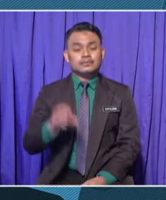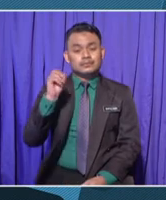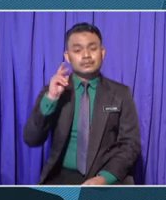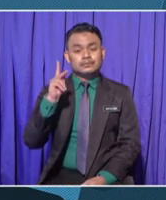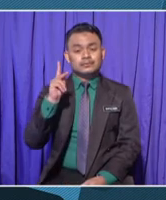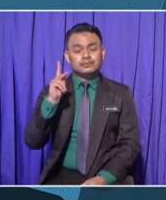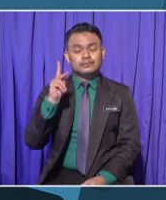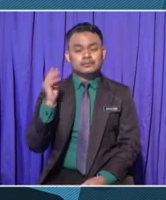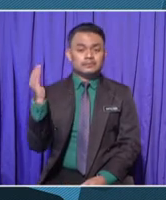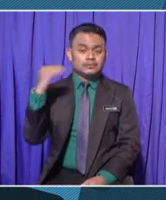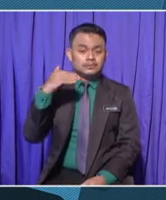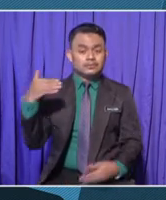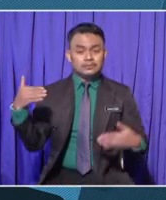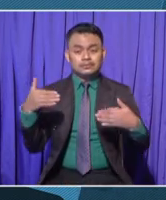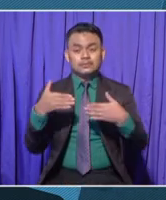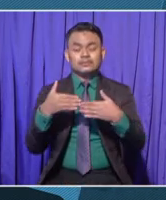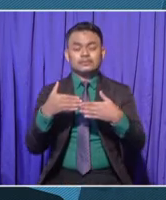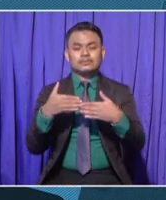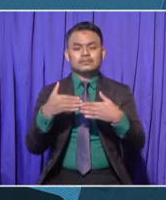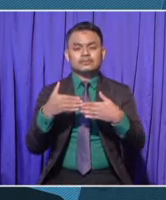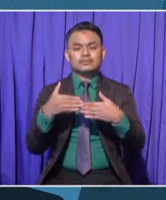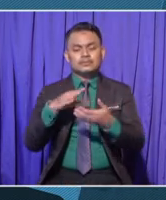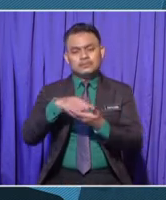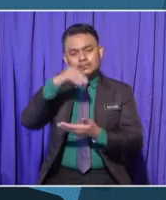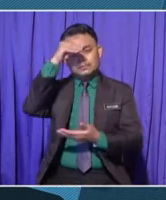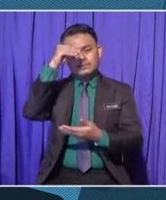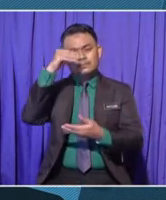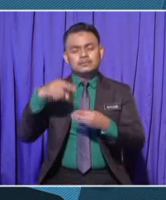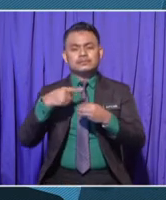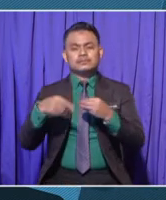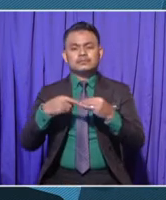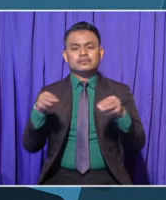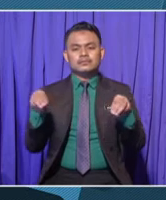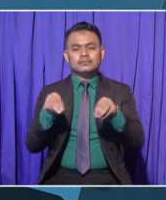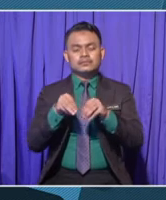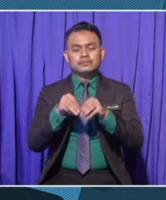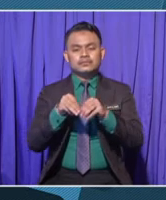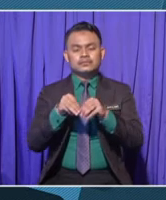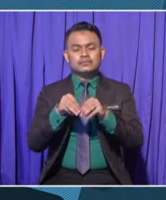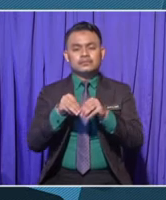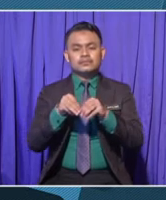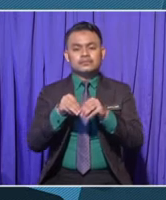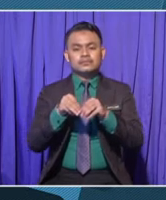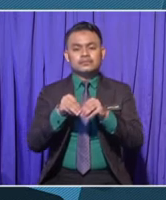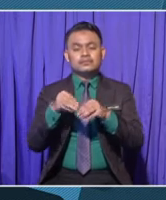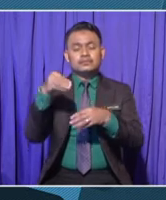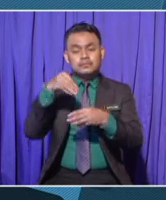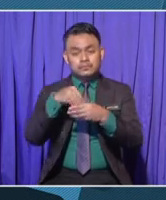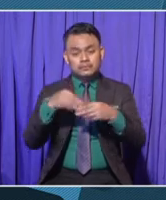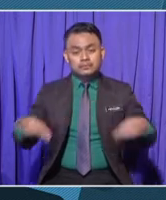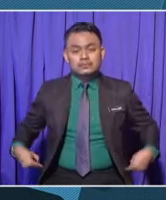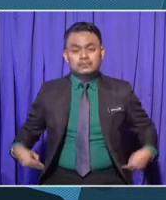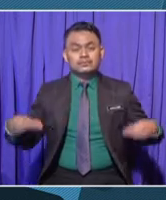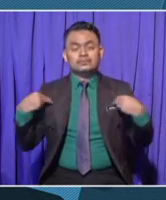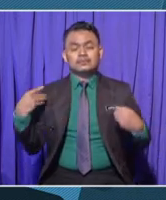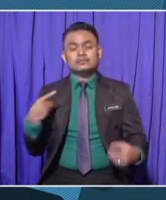Okay, let's continue exploring the uses of magnets in our daily lives.